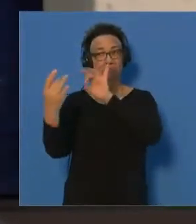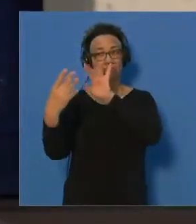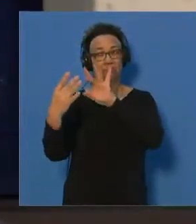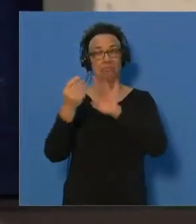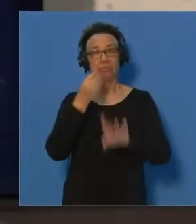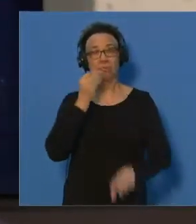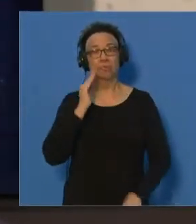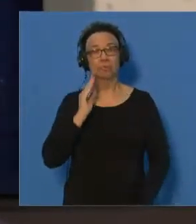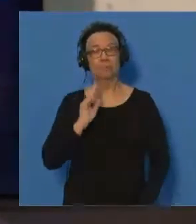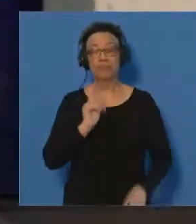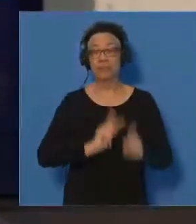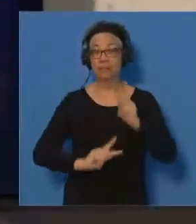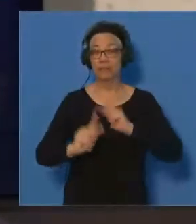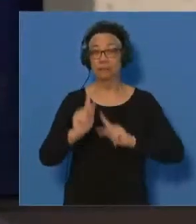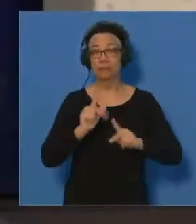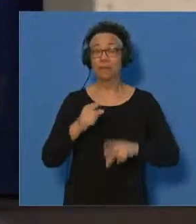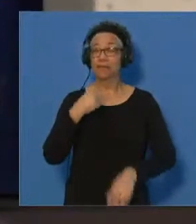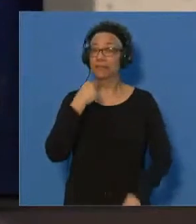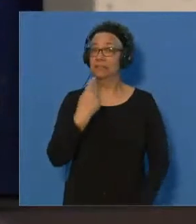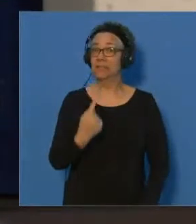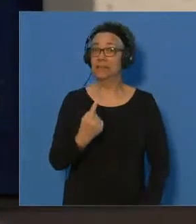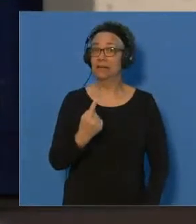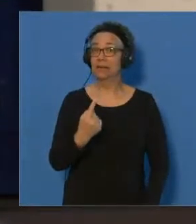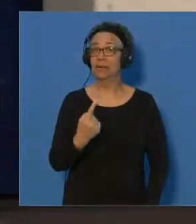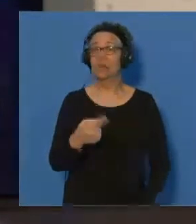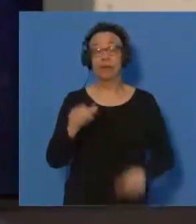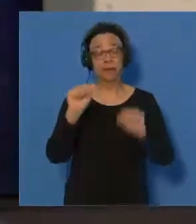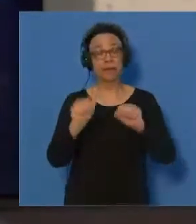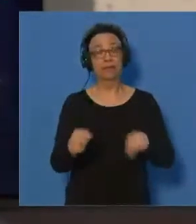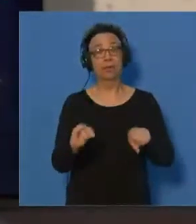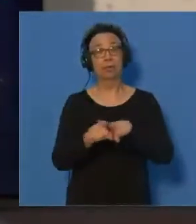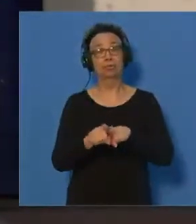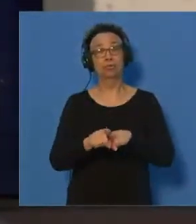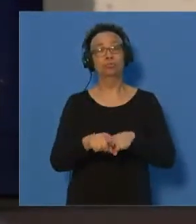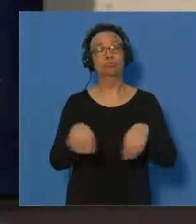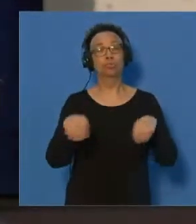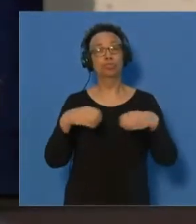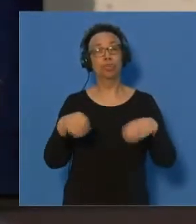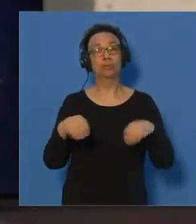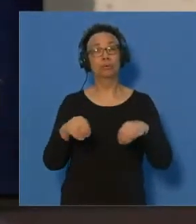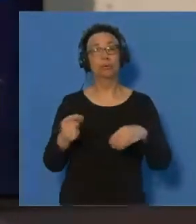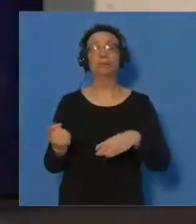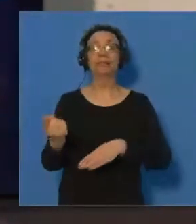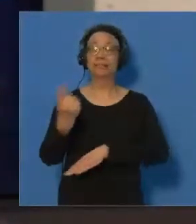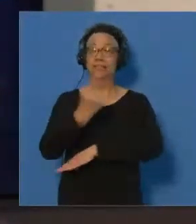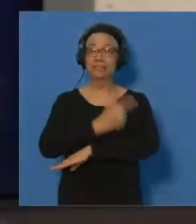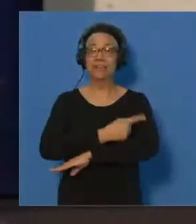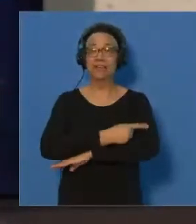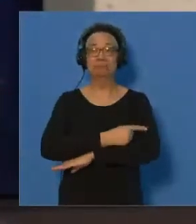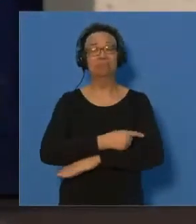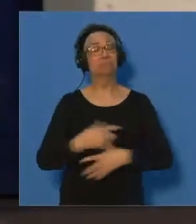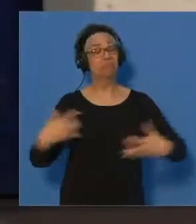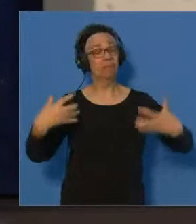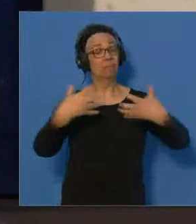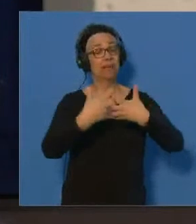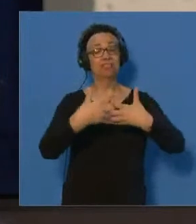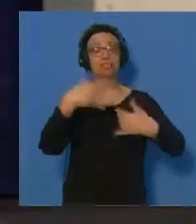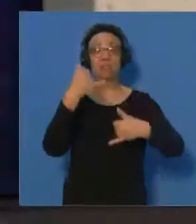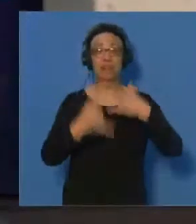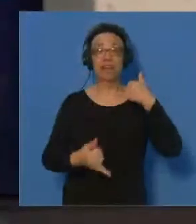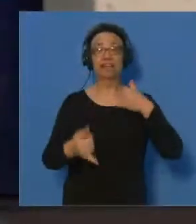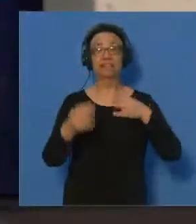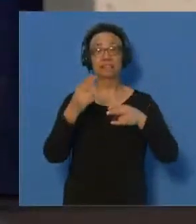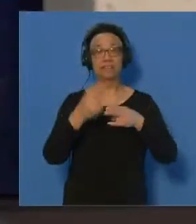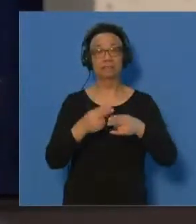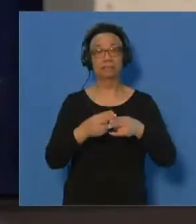The persons that I just mentioned may also shop on the day that corresponds with their last names,